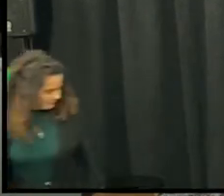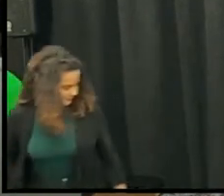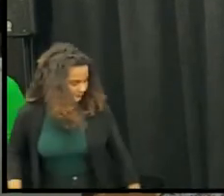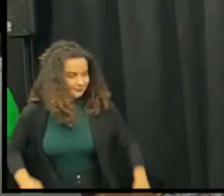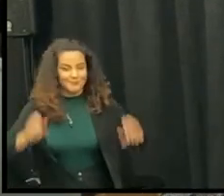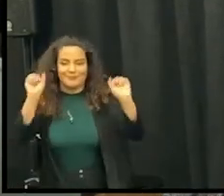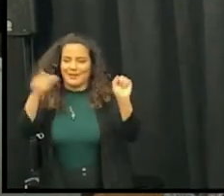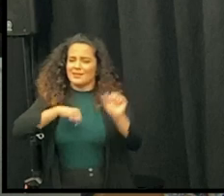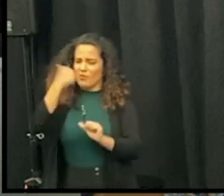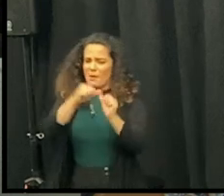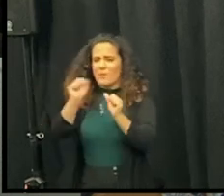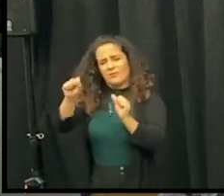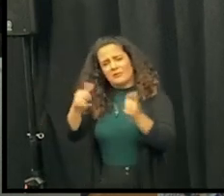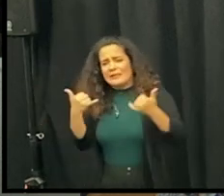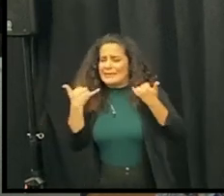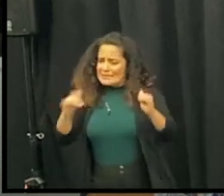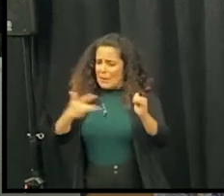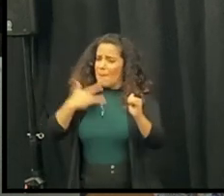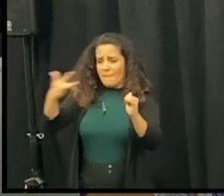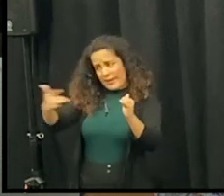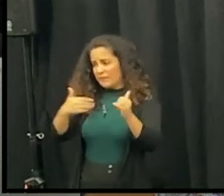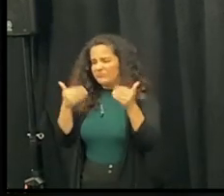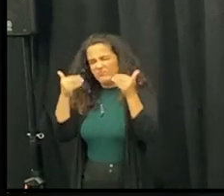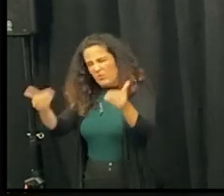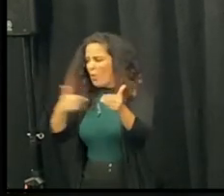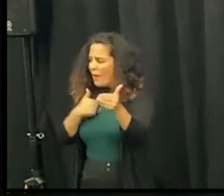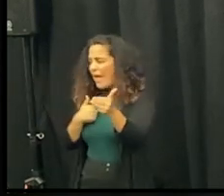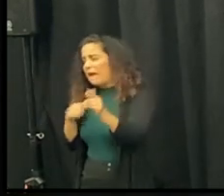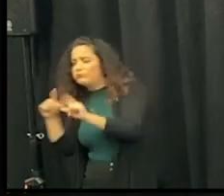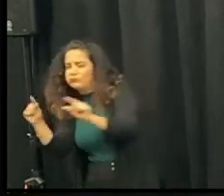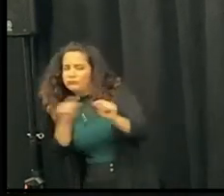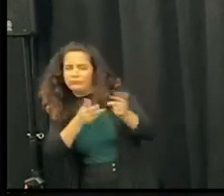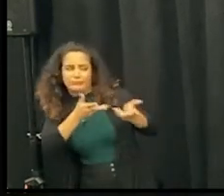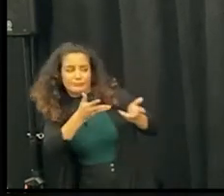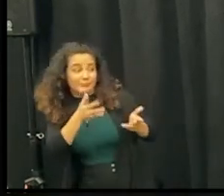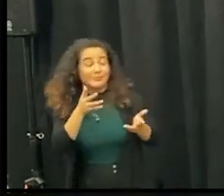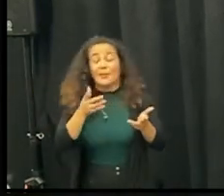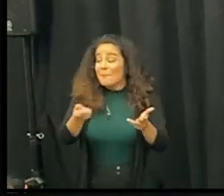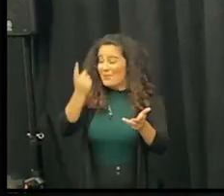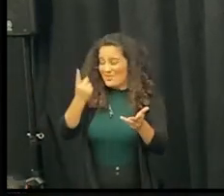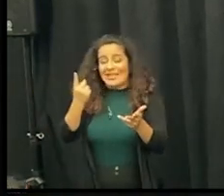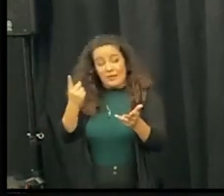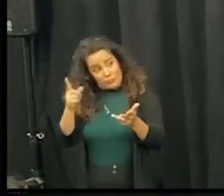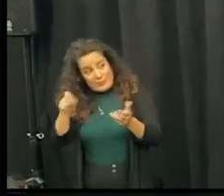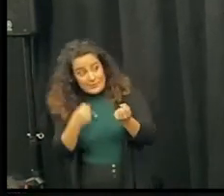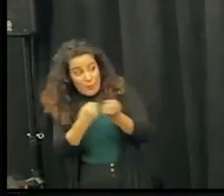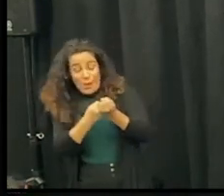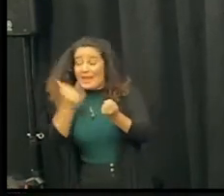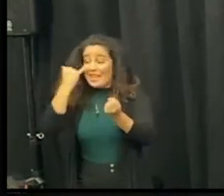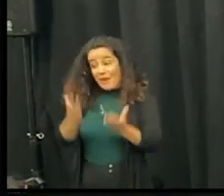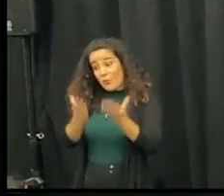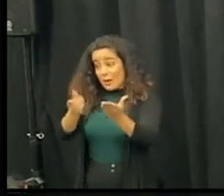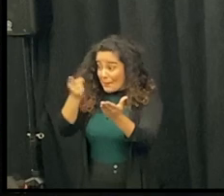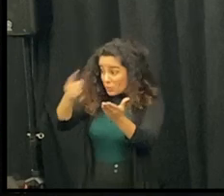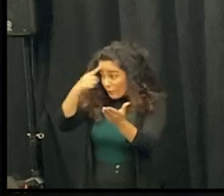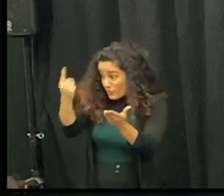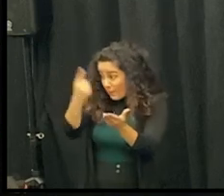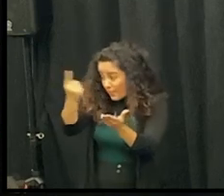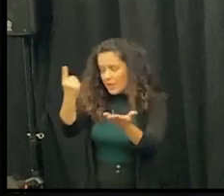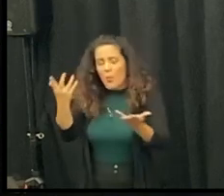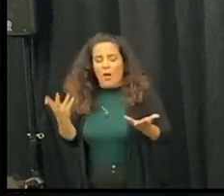word of mouth. It is still, I mean, but the directories wind up being support for that word of mouth. Like, if I recommend you for something and